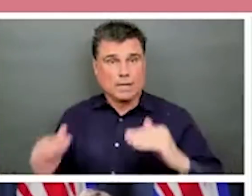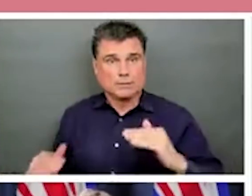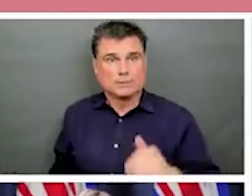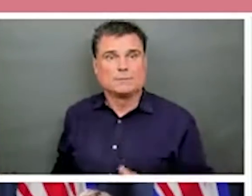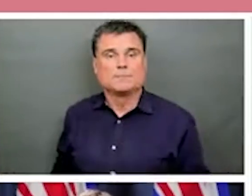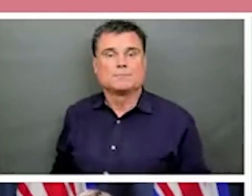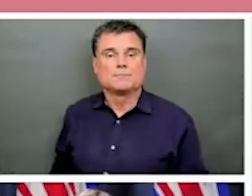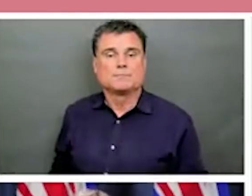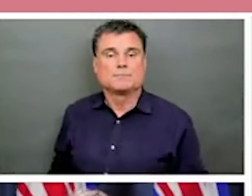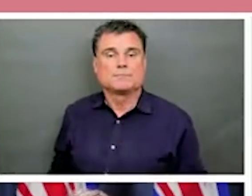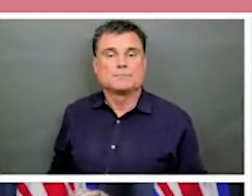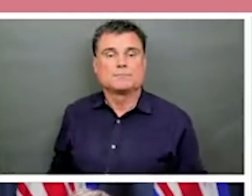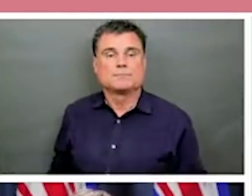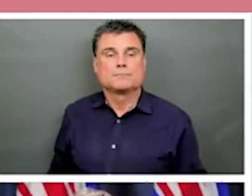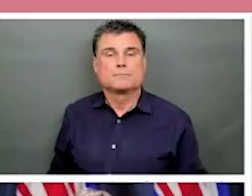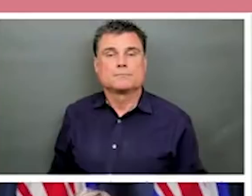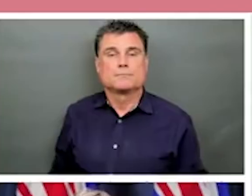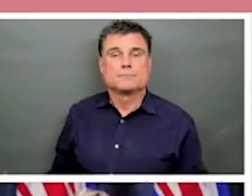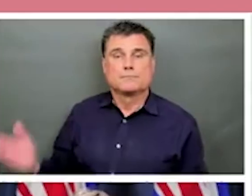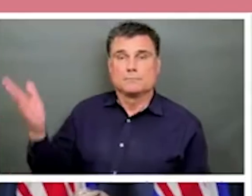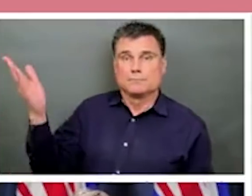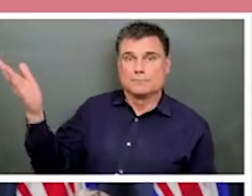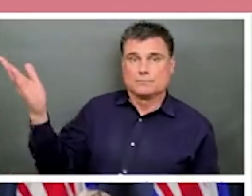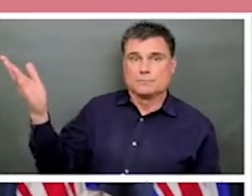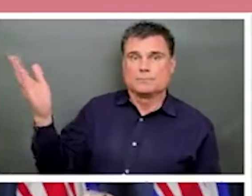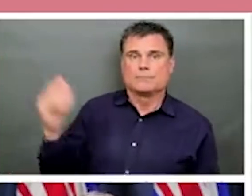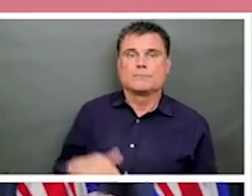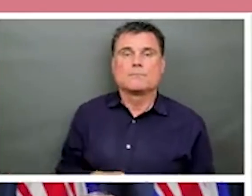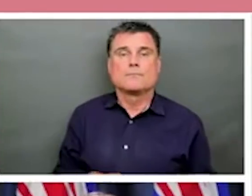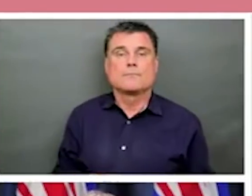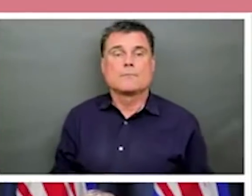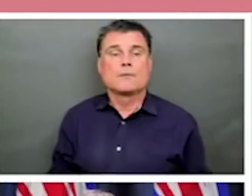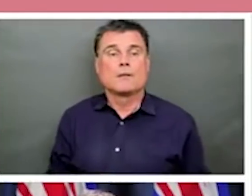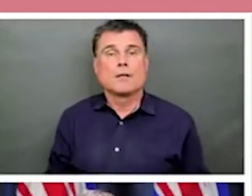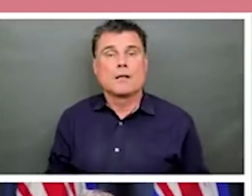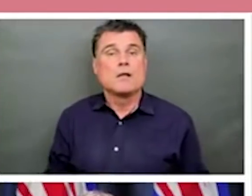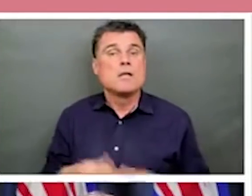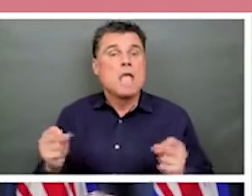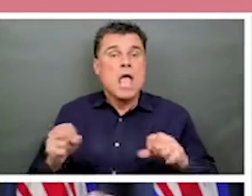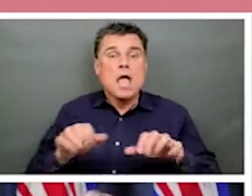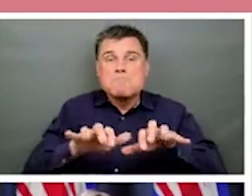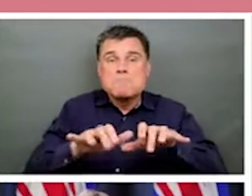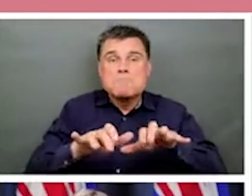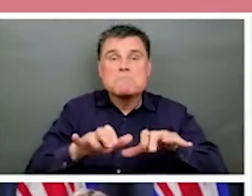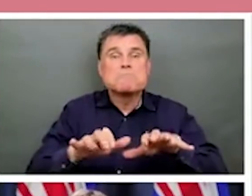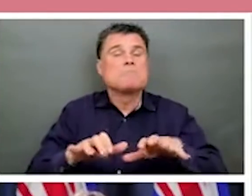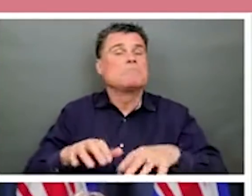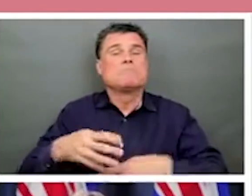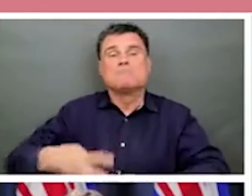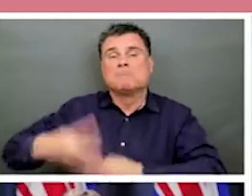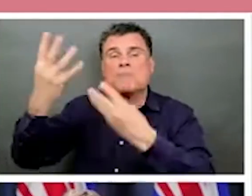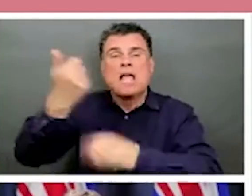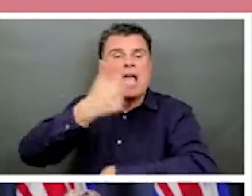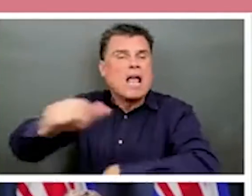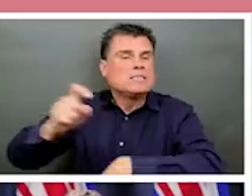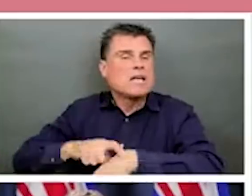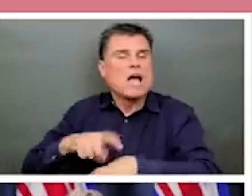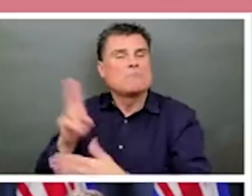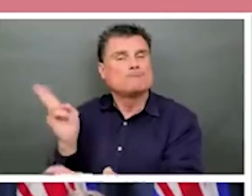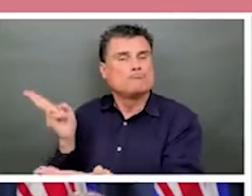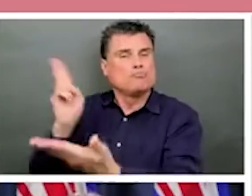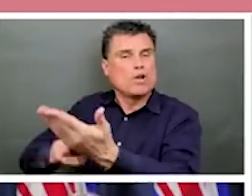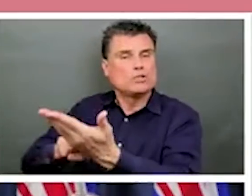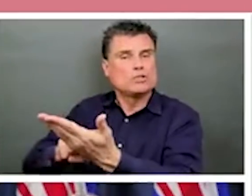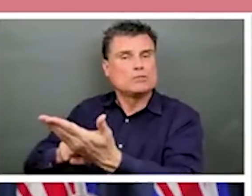will allow people to go in and register pretty much at any time. We have mechanisms to gate that so